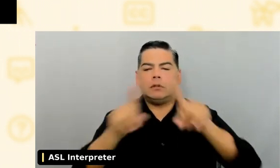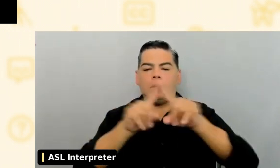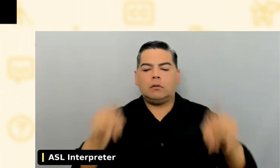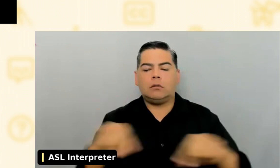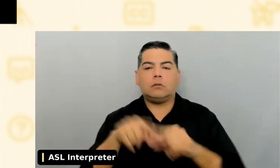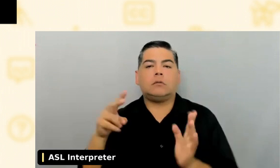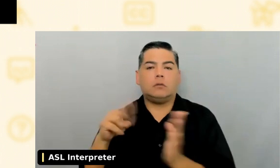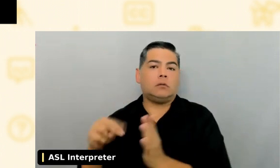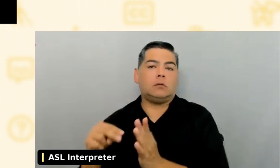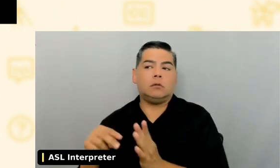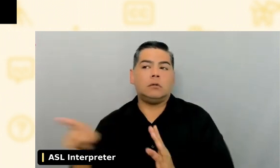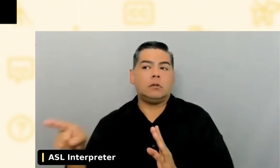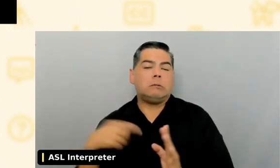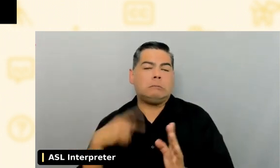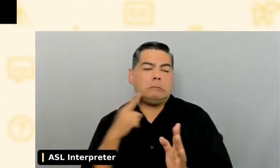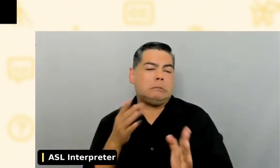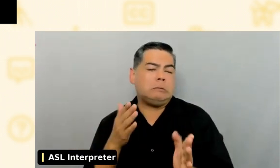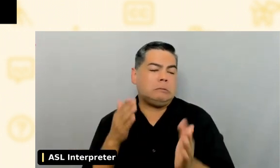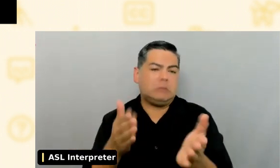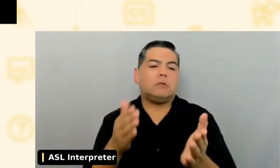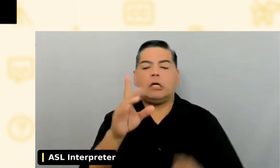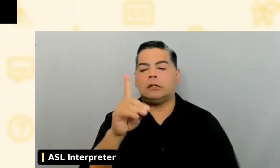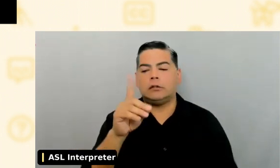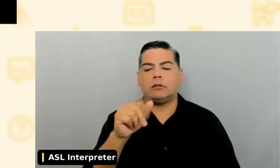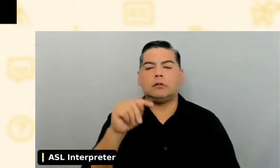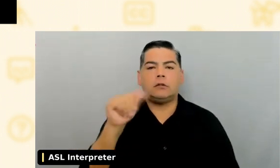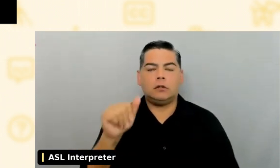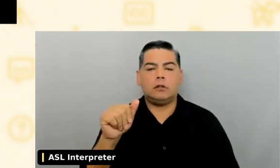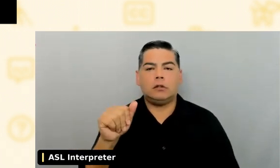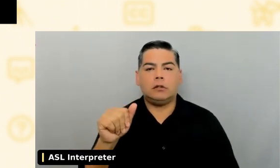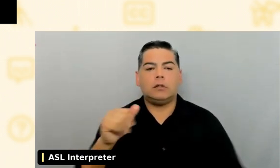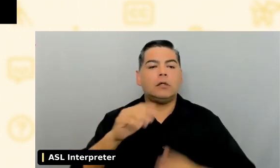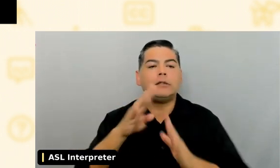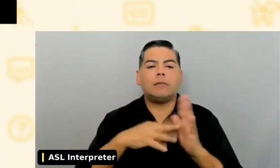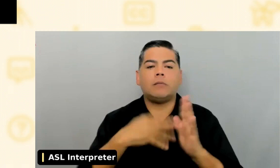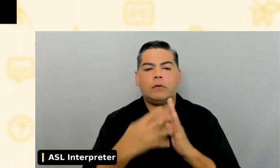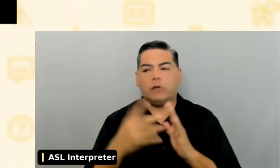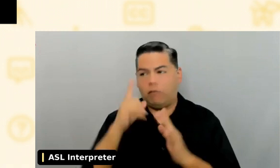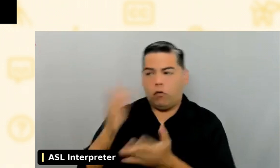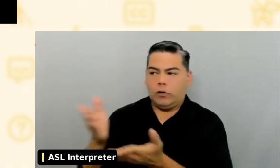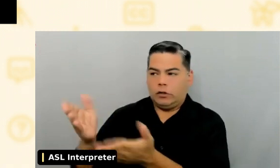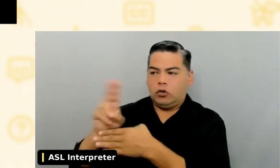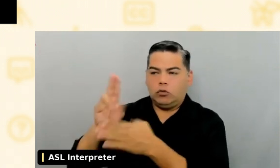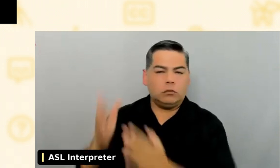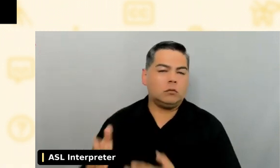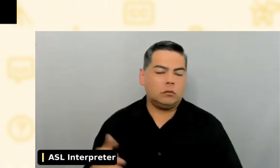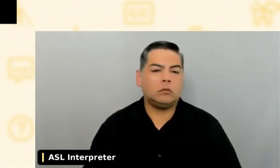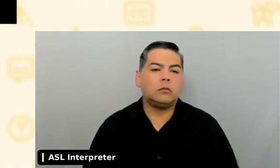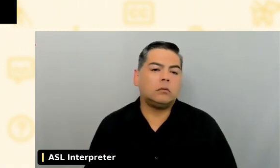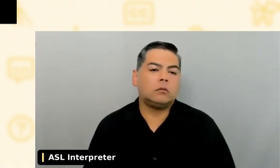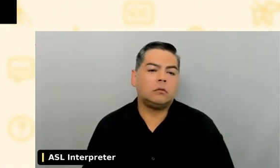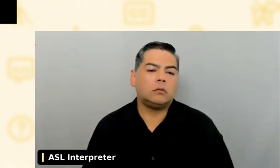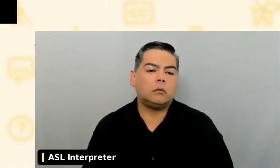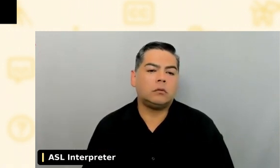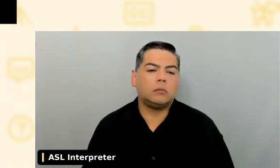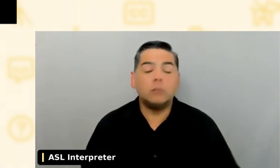as a data table to the users. So let's go back to one of our slides